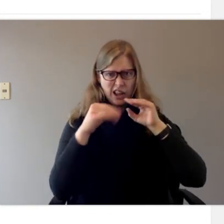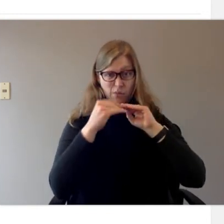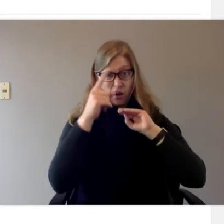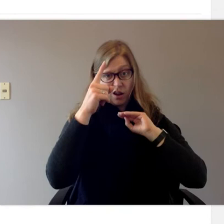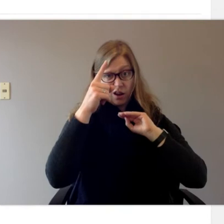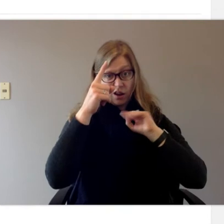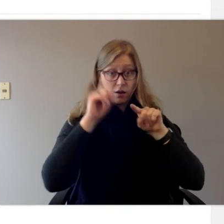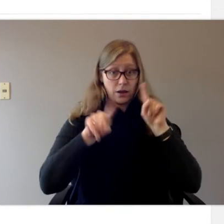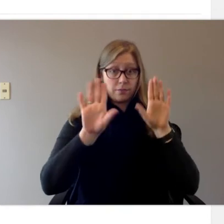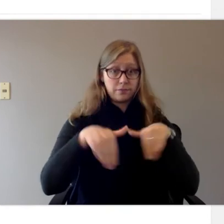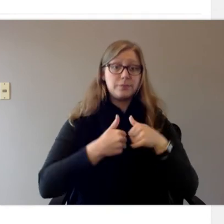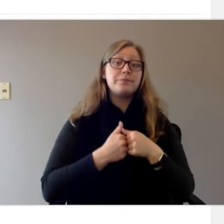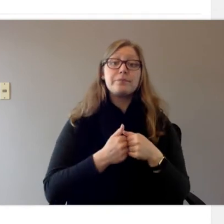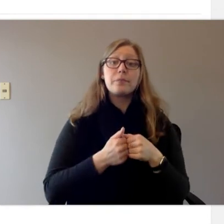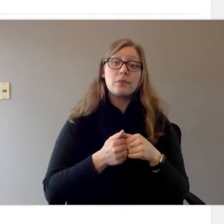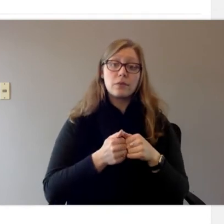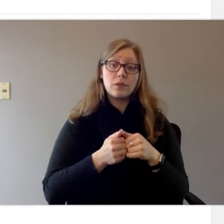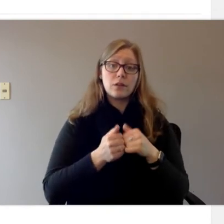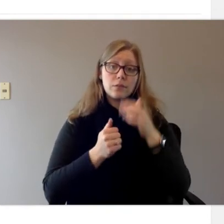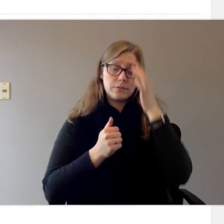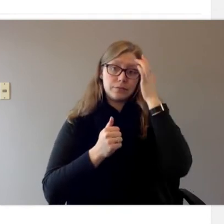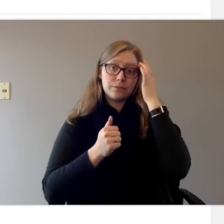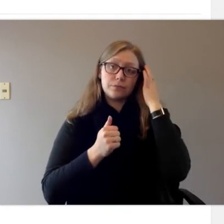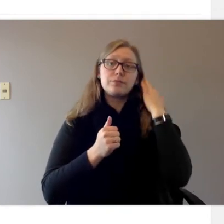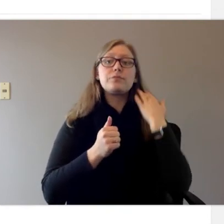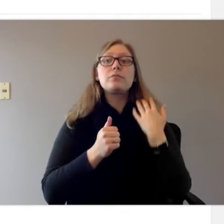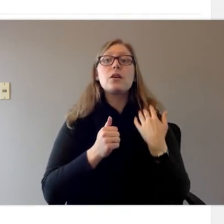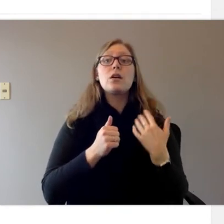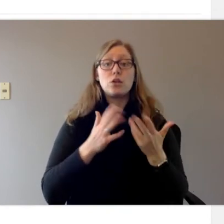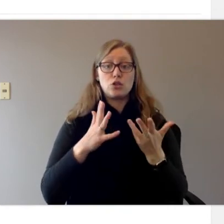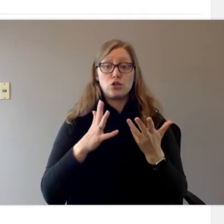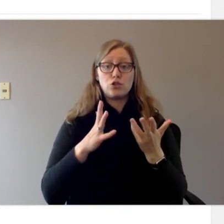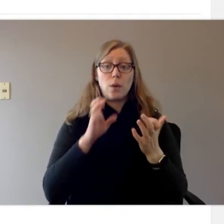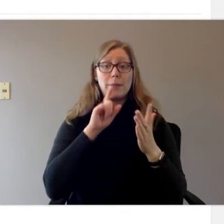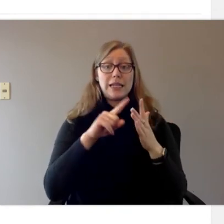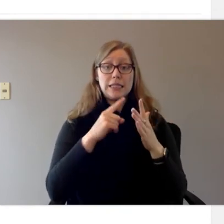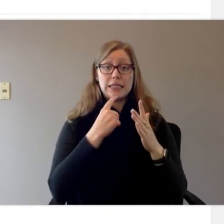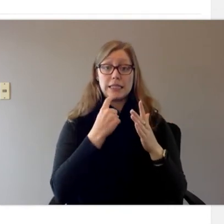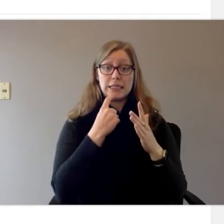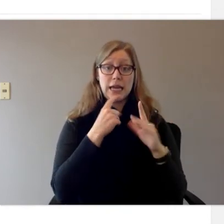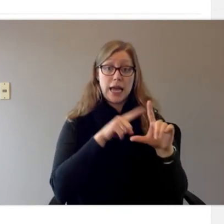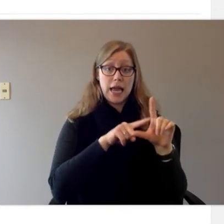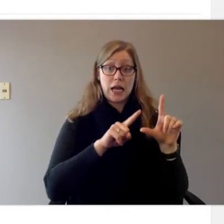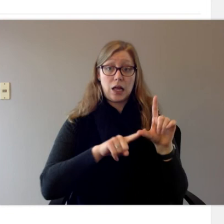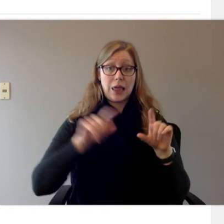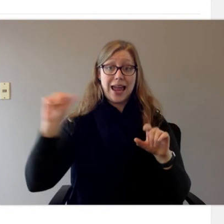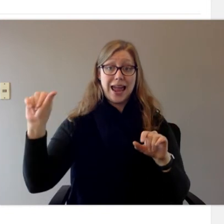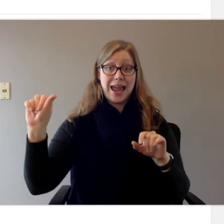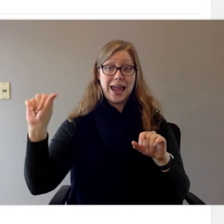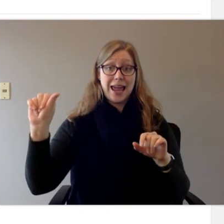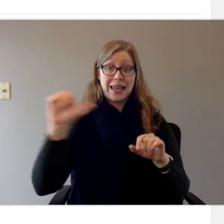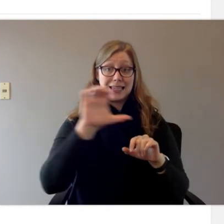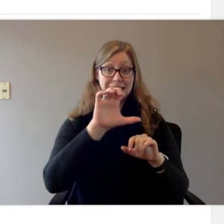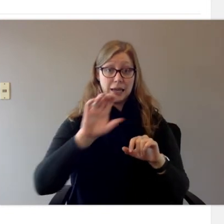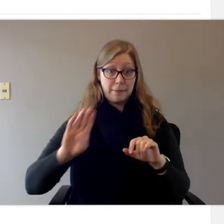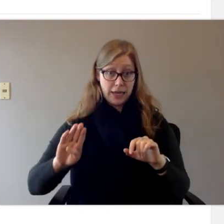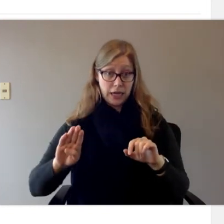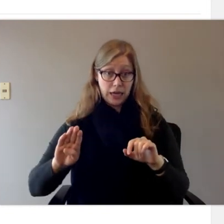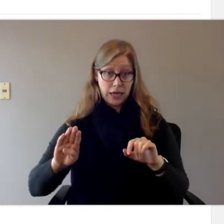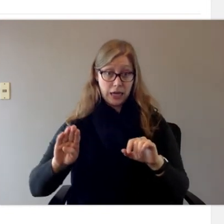so this is E up here when I move my picture. And so I'm going to say angle ACB is congruent to angle